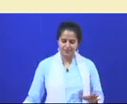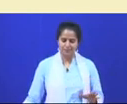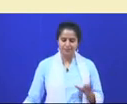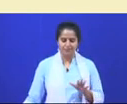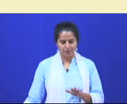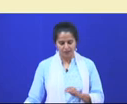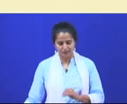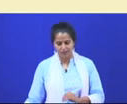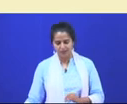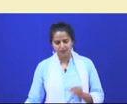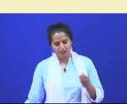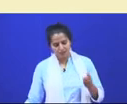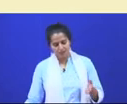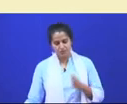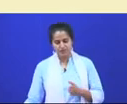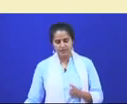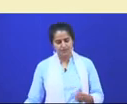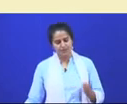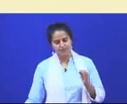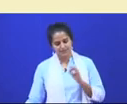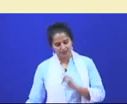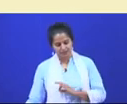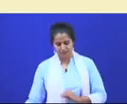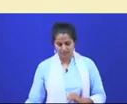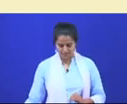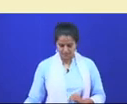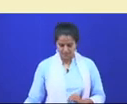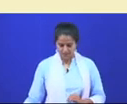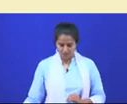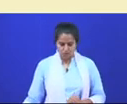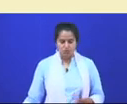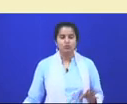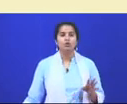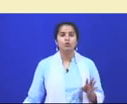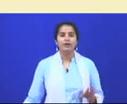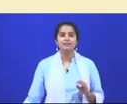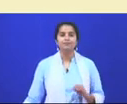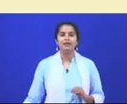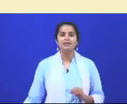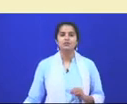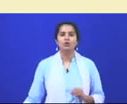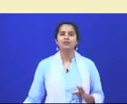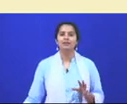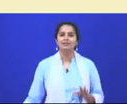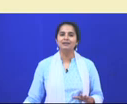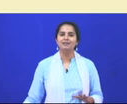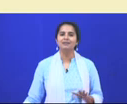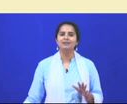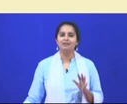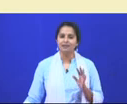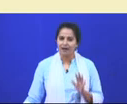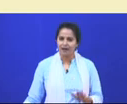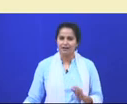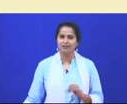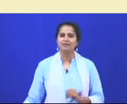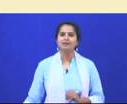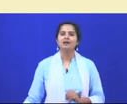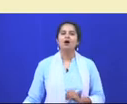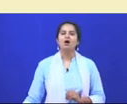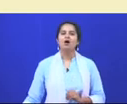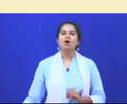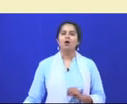the saptami vibhakti, literally the seventh case. So the locative case or the adhikarana